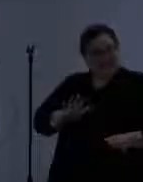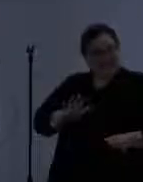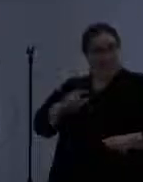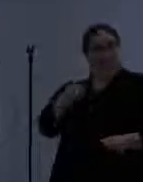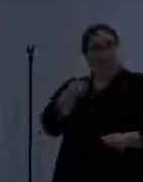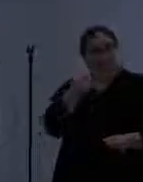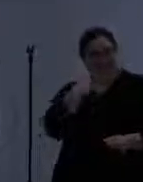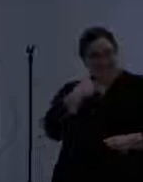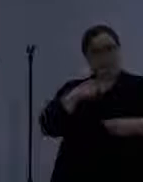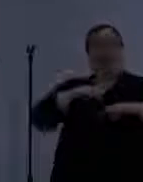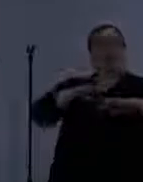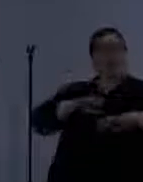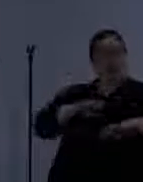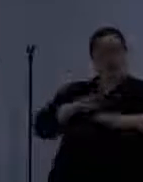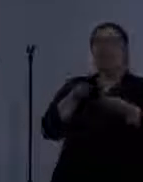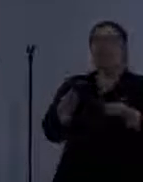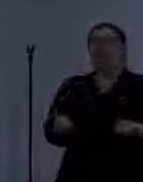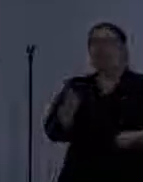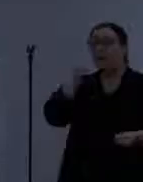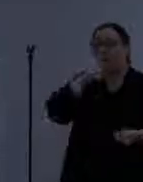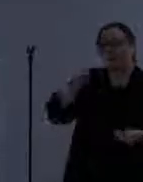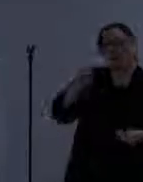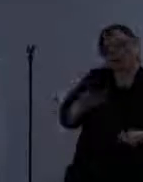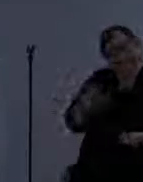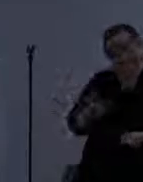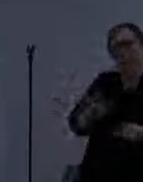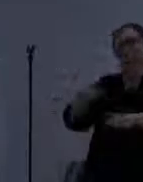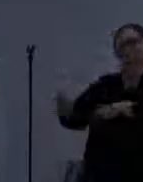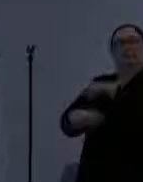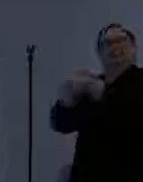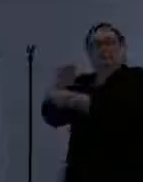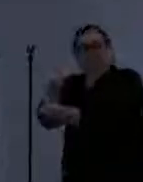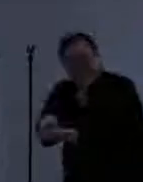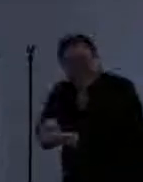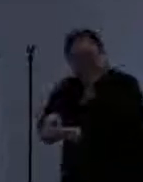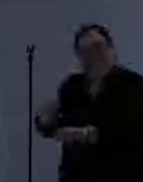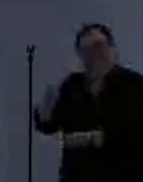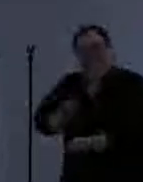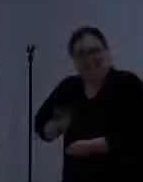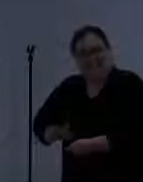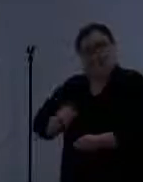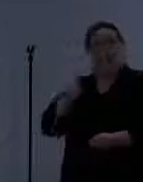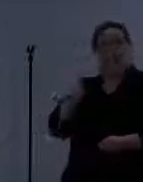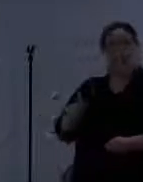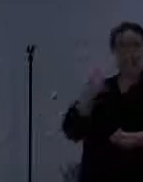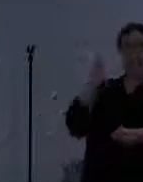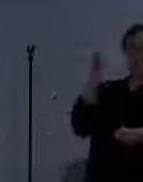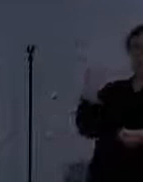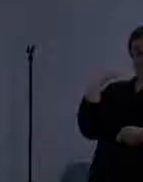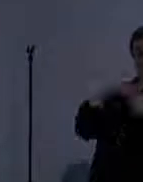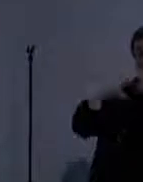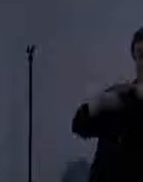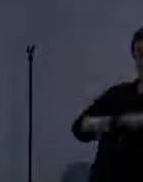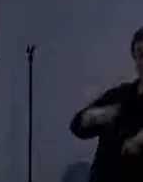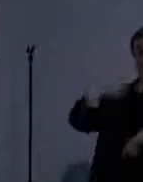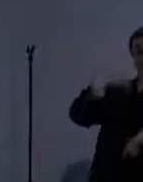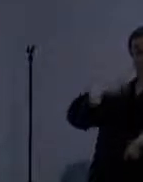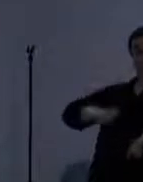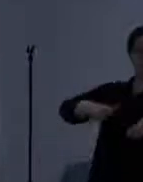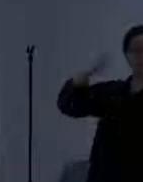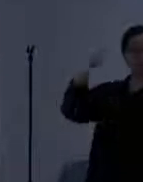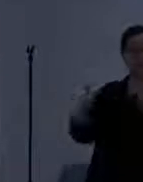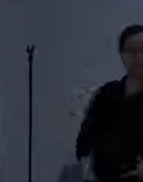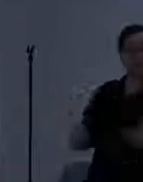actually got a process in place to try and reduce that practice. And so the whole aim of that process of